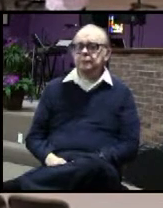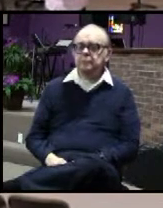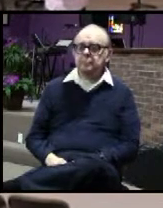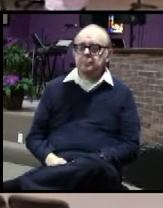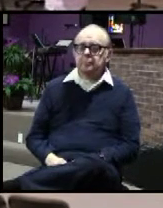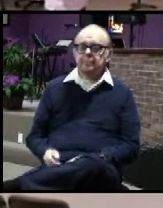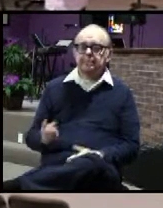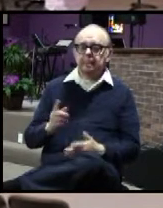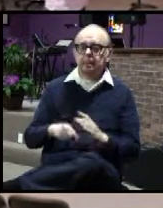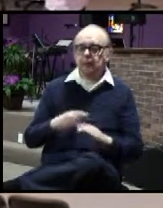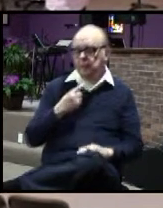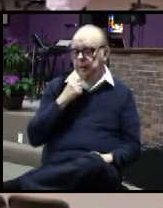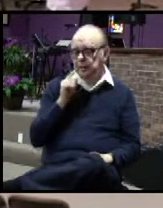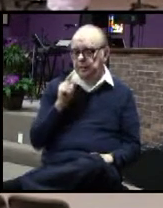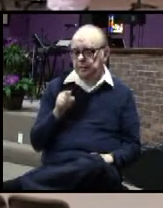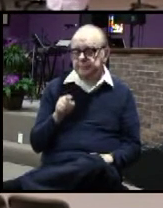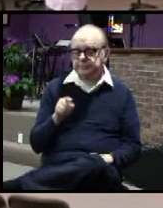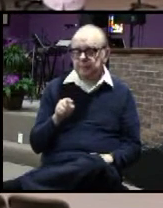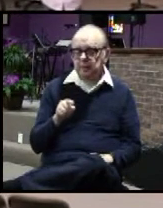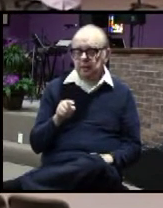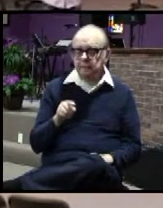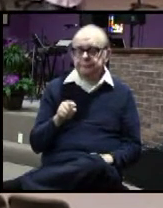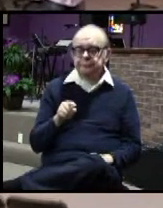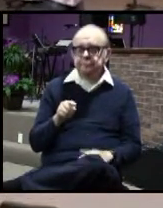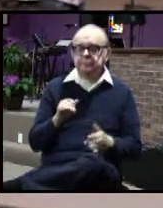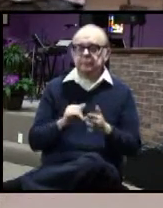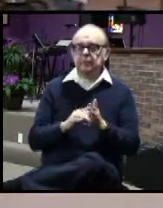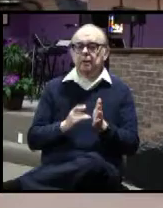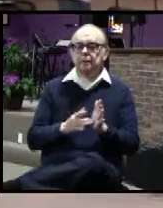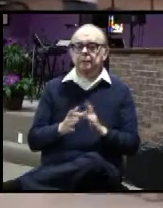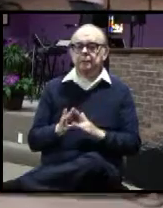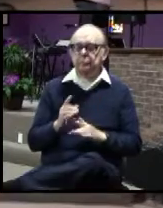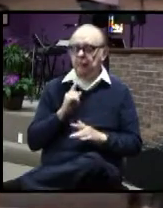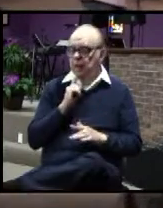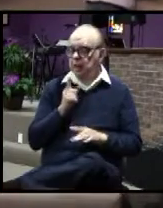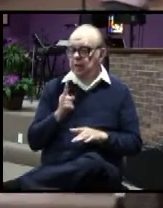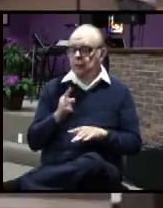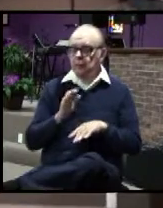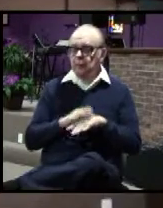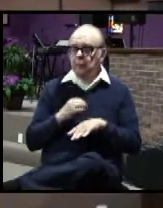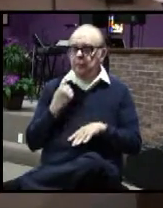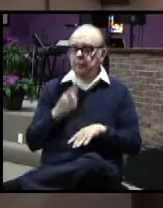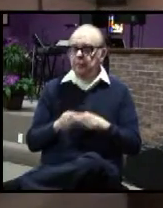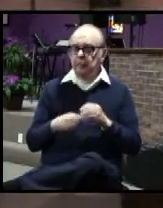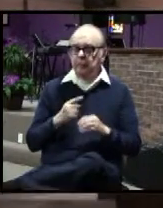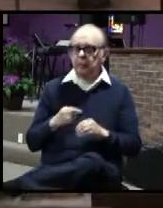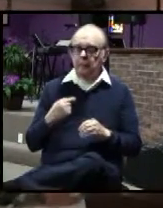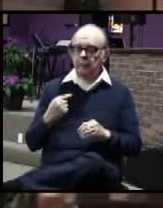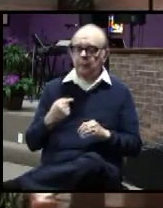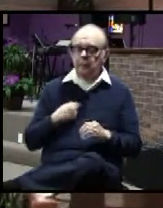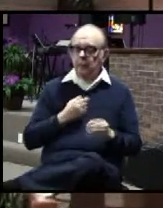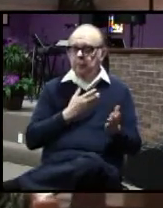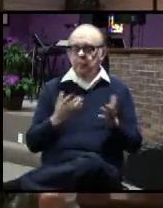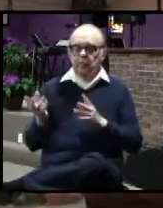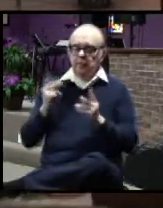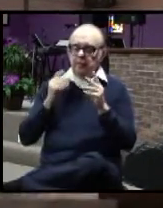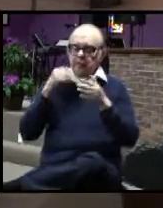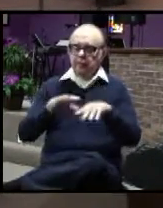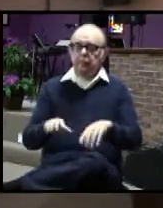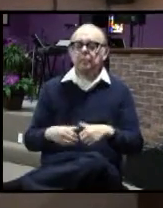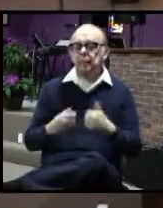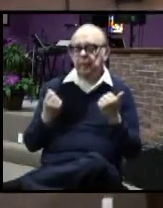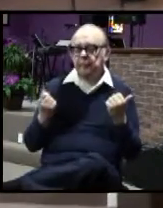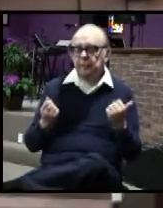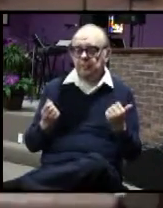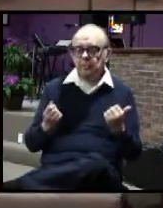What I'm saying is this, and this is what Jesus tries to warn us about, is that I'm bringing people into your life